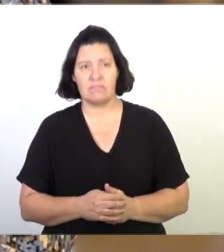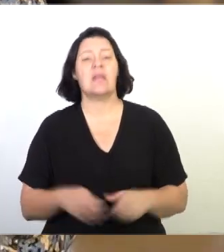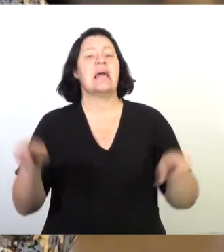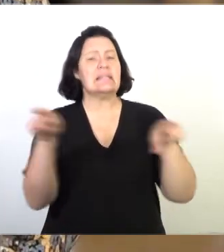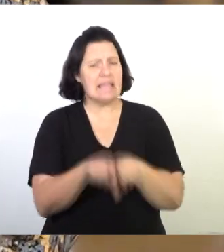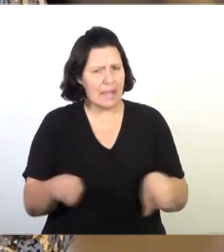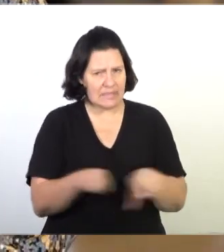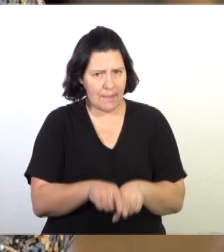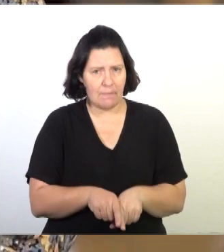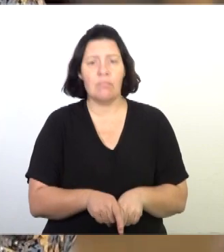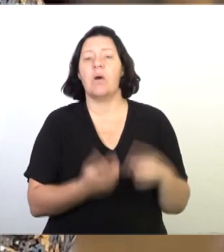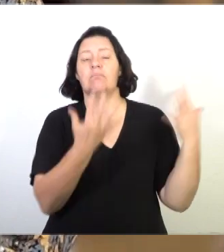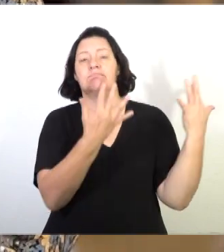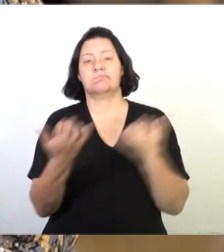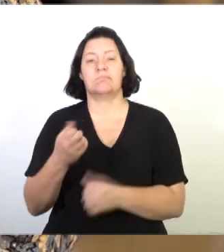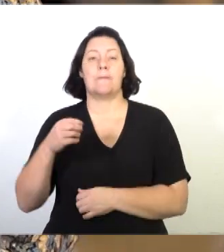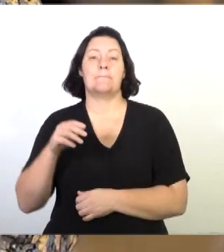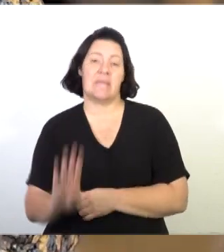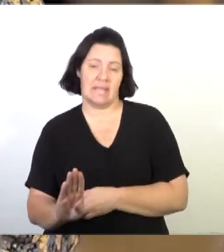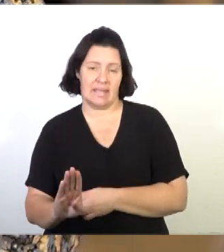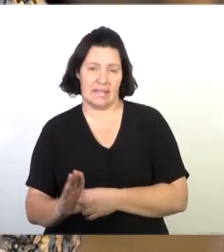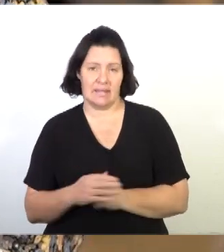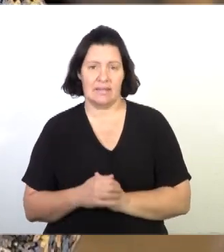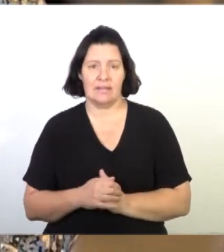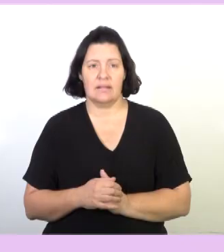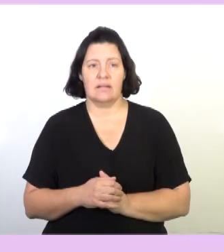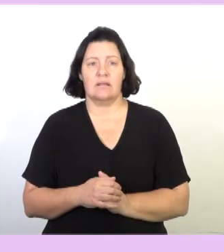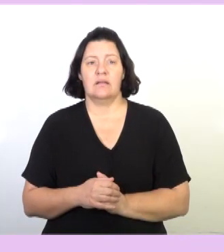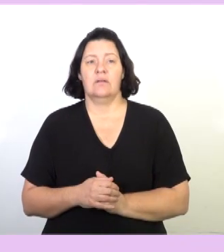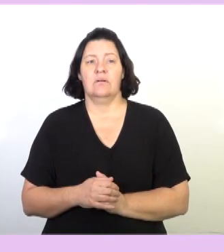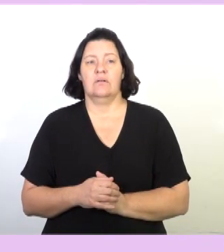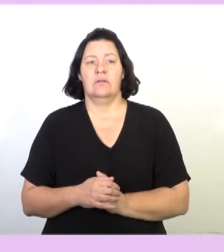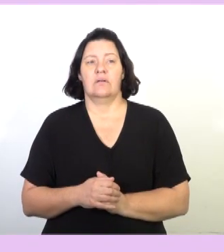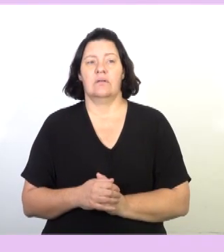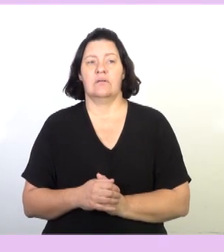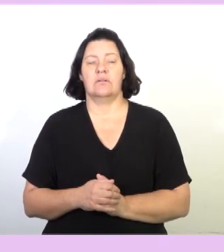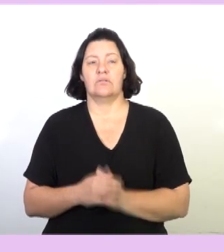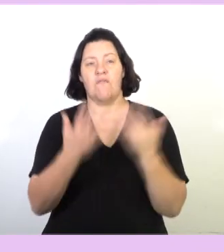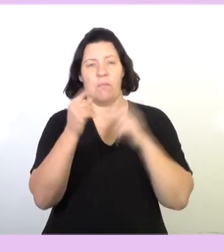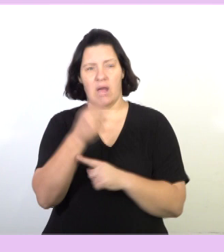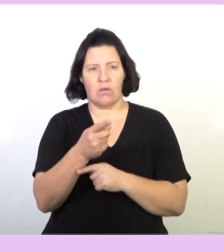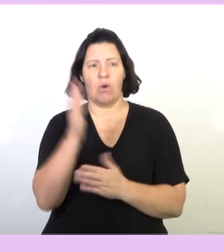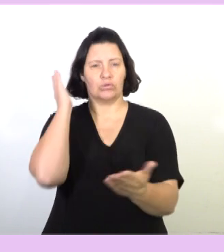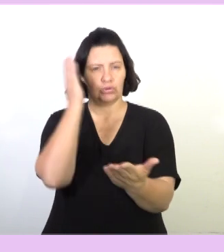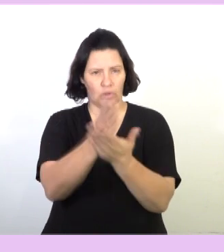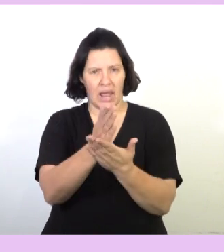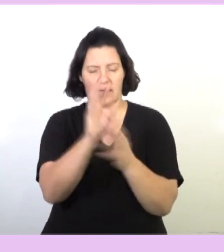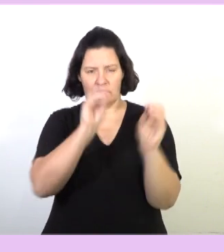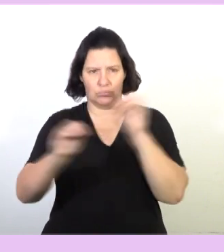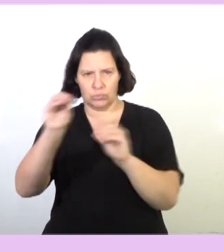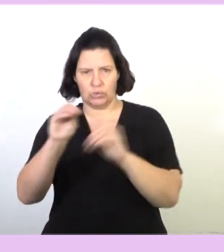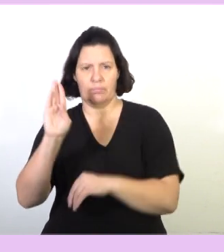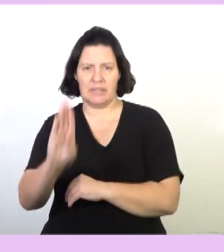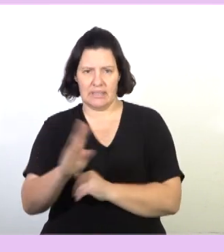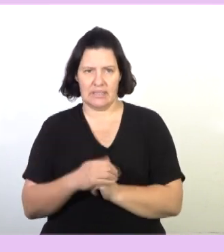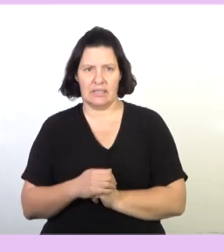Then the same principle will apply when we calculate the missing value B. So I'm going to skip that formula over there. We go straight to